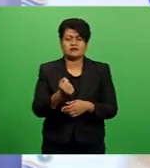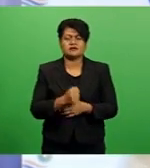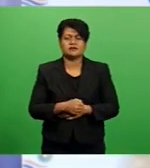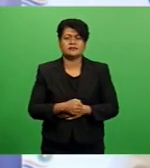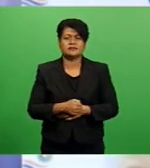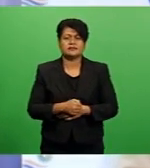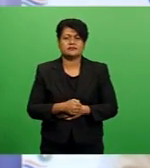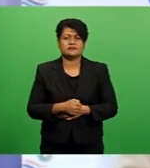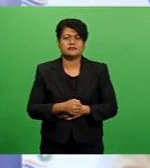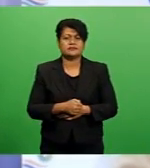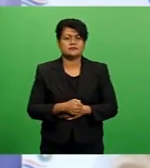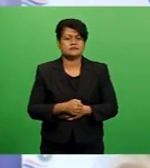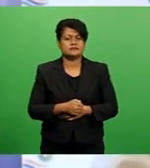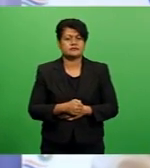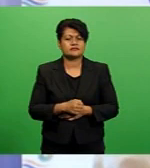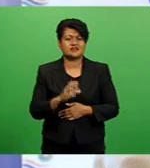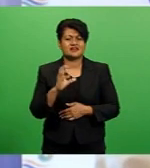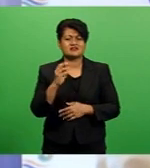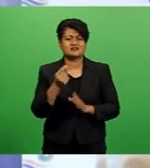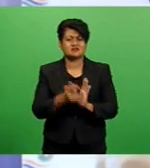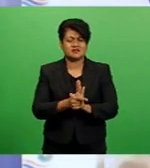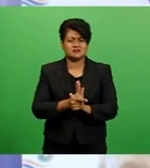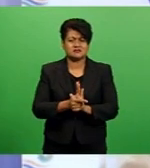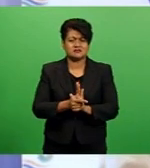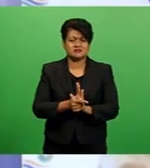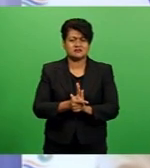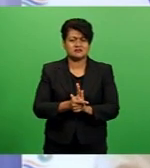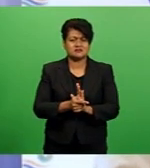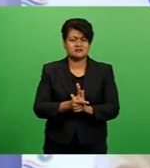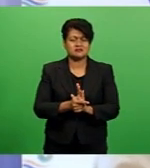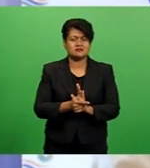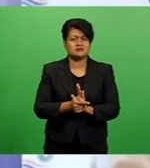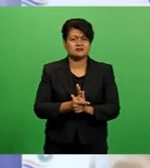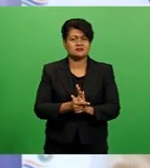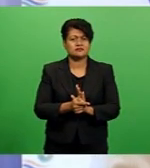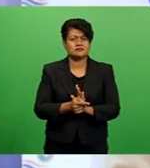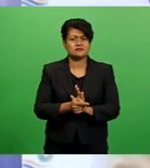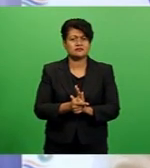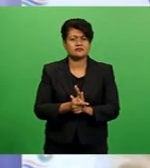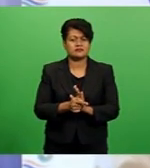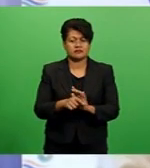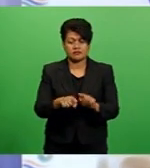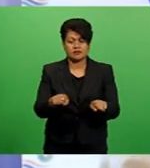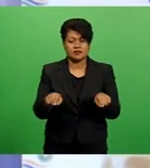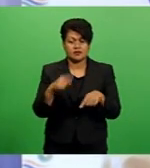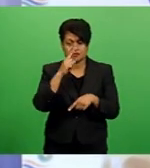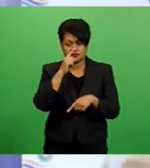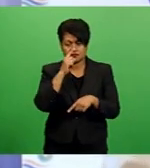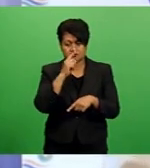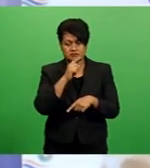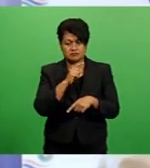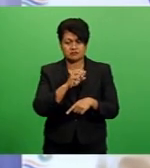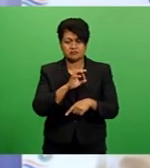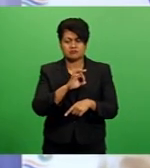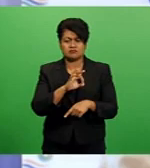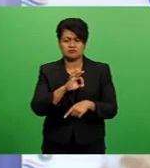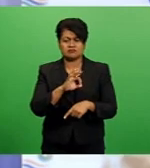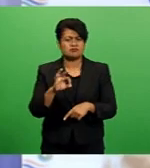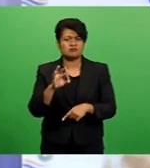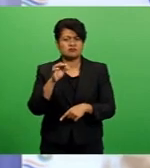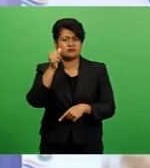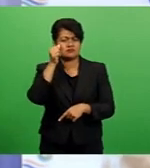outages. Now, sometimes, when we have unplanned power outages, there are customers who are not quite knowledgeable and they say,